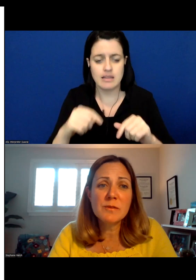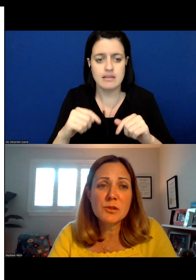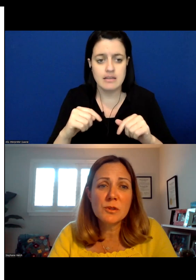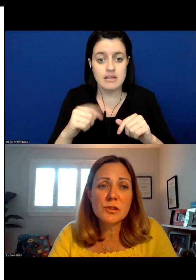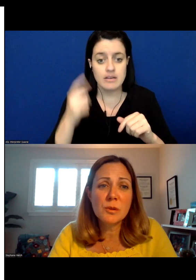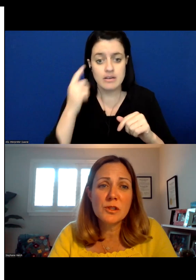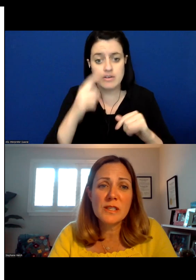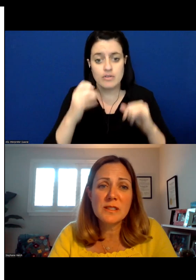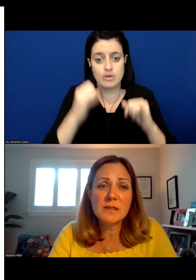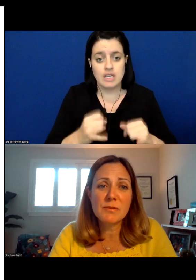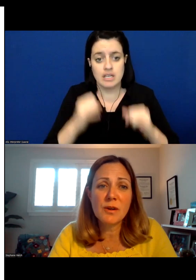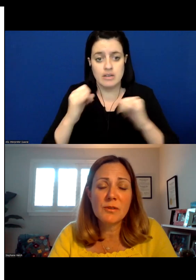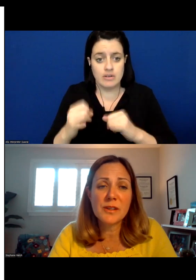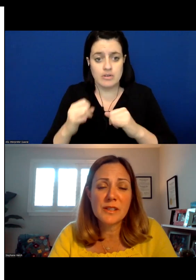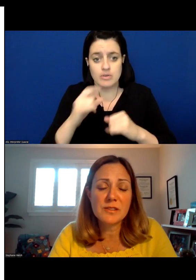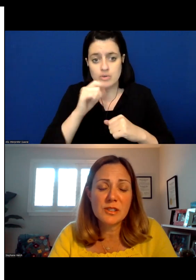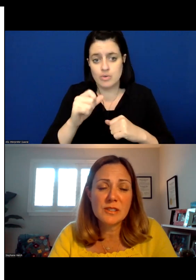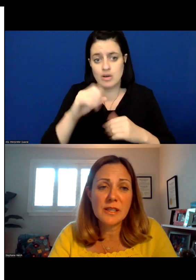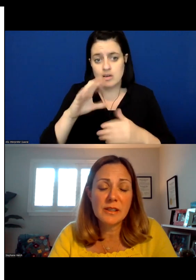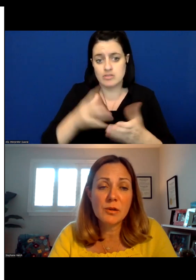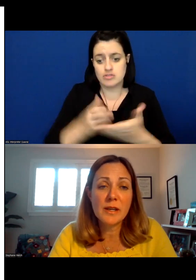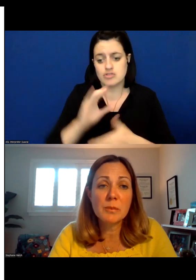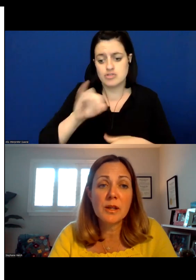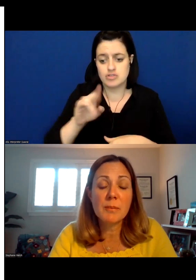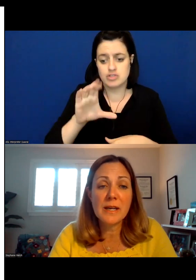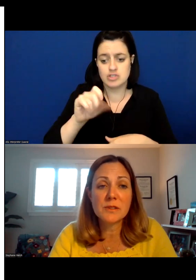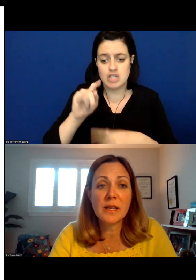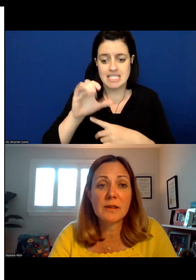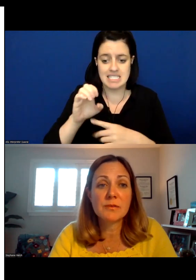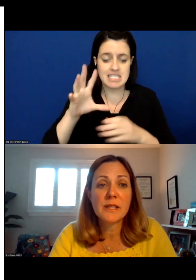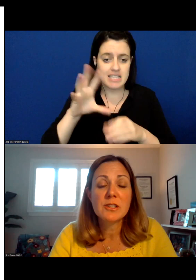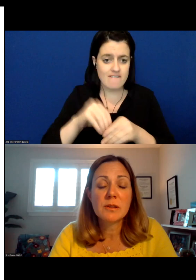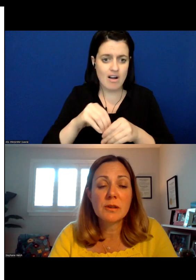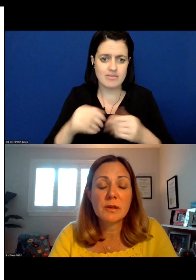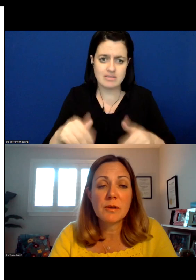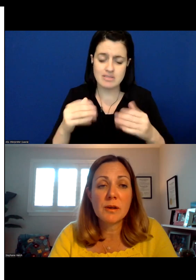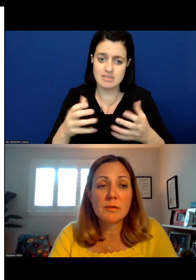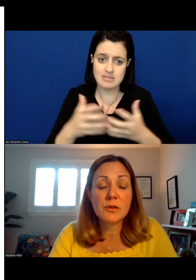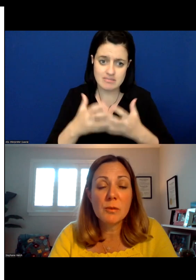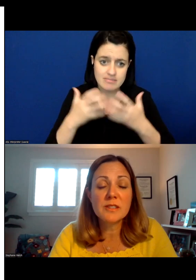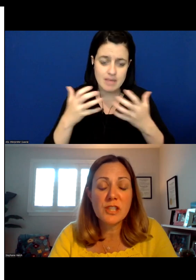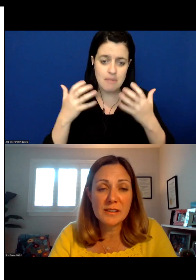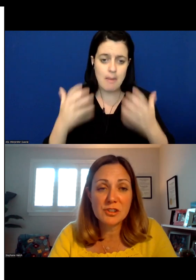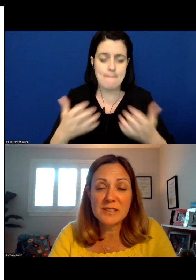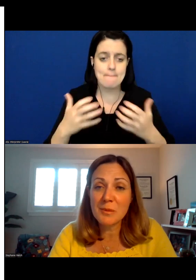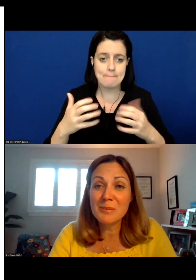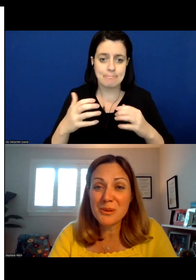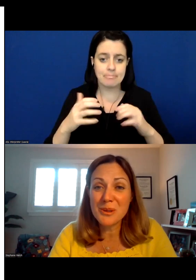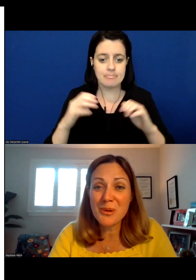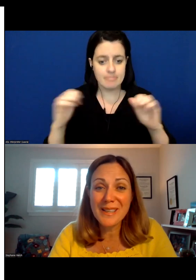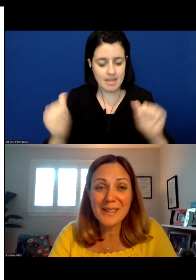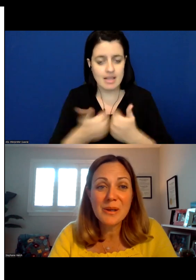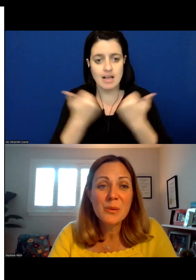for individuals who are justice involved, there is just an incredible amount of enormous challenges, some